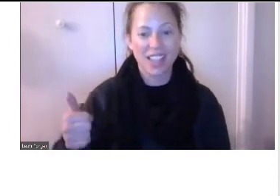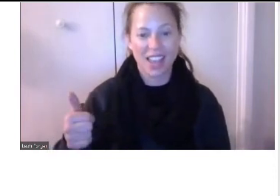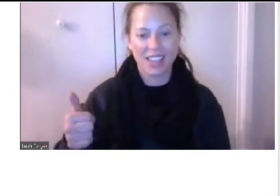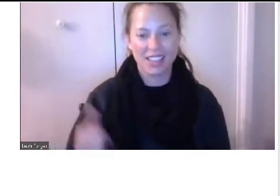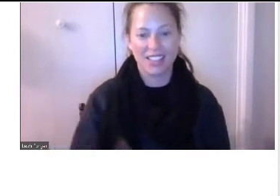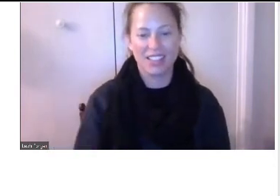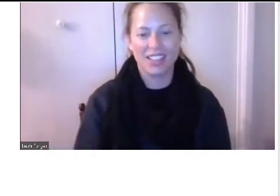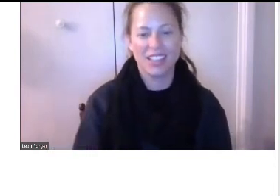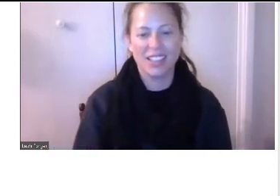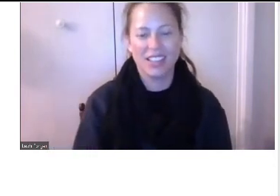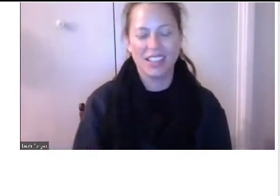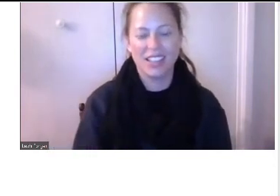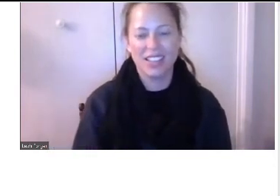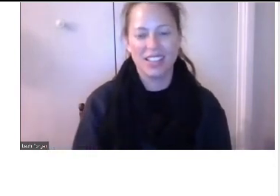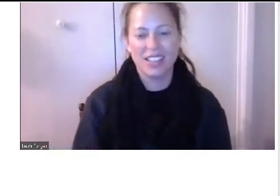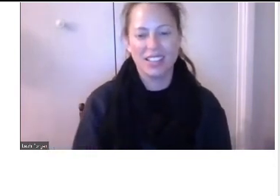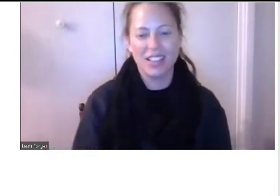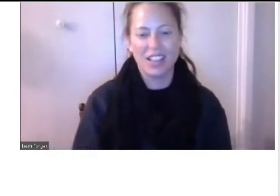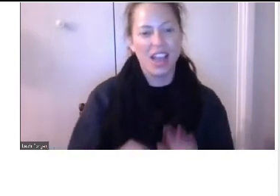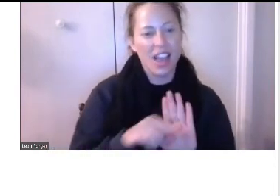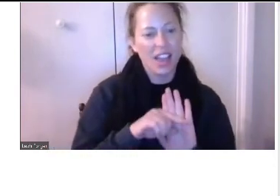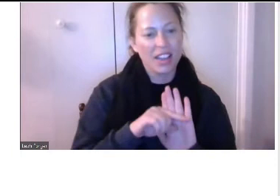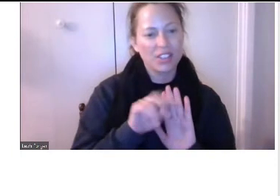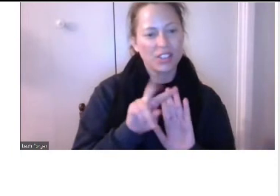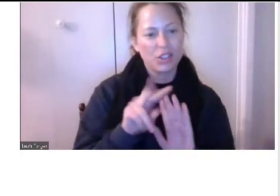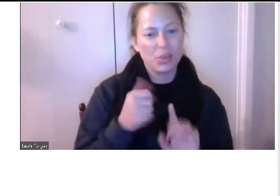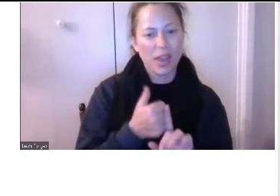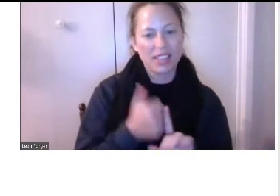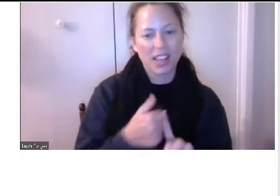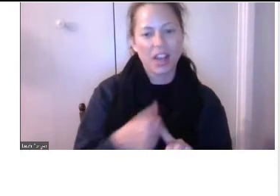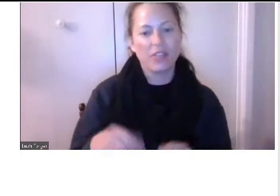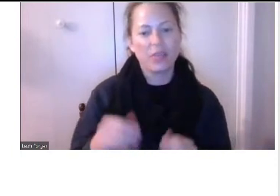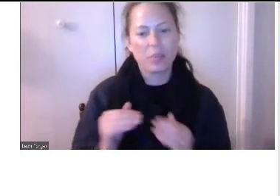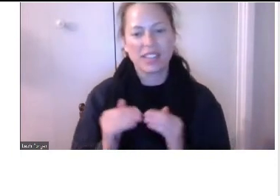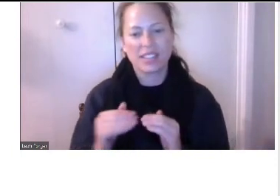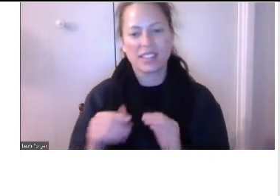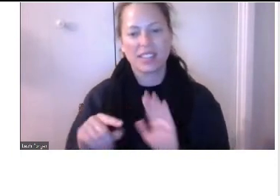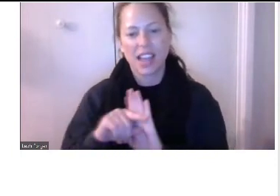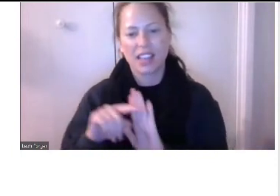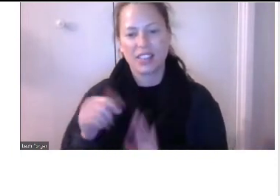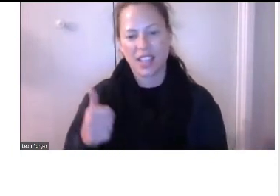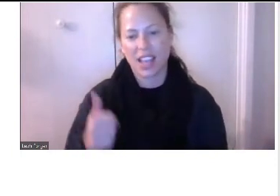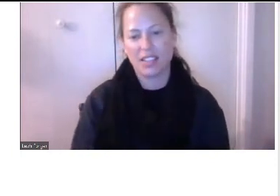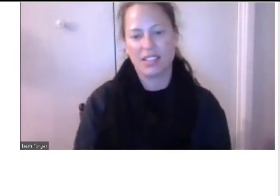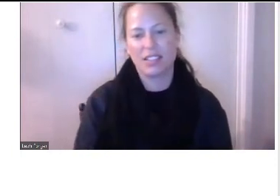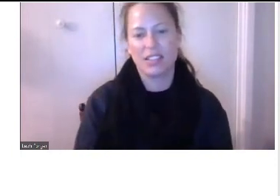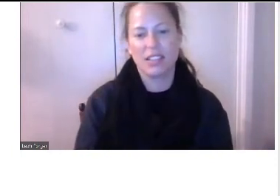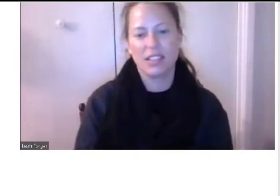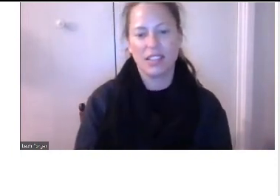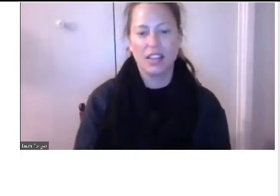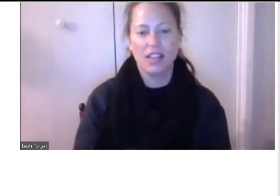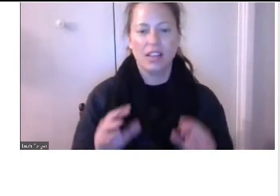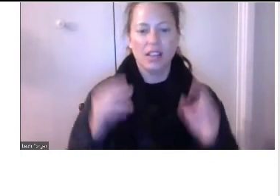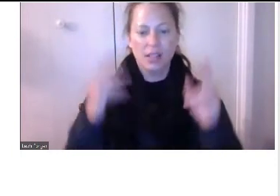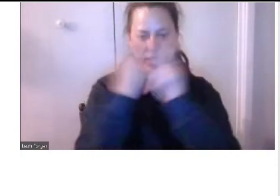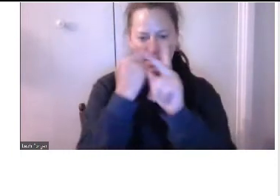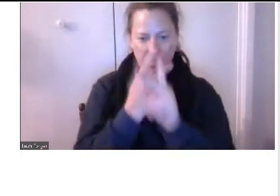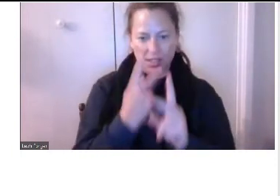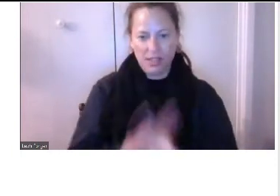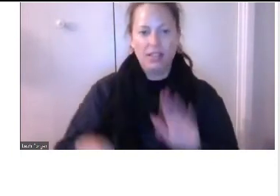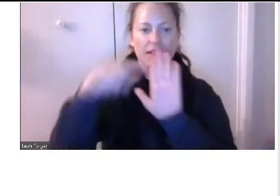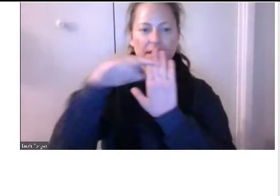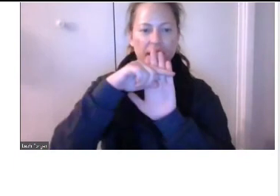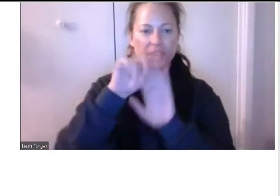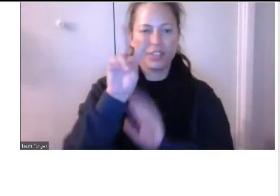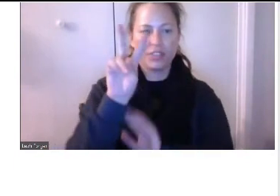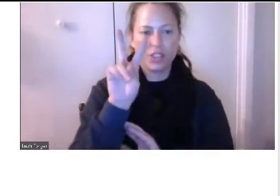x2. x2 by itself is negative 10. Okay, so let's keep going. That makes negative 2. That makes plus, so